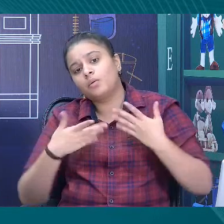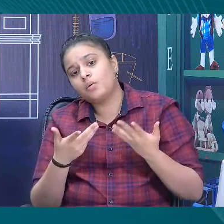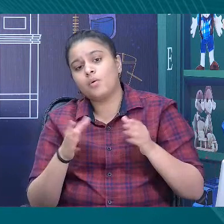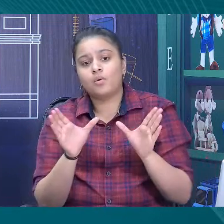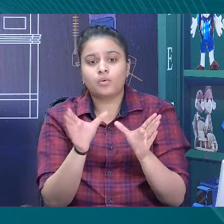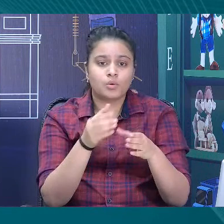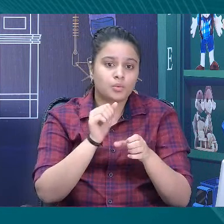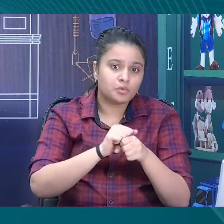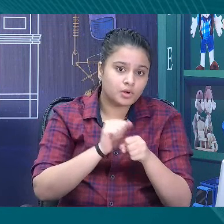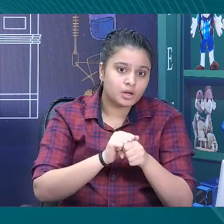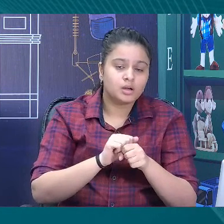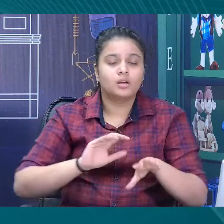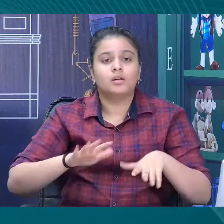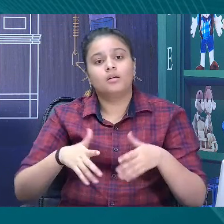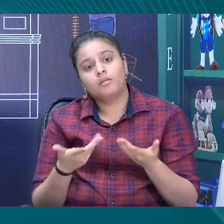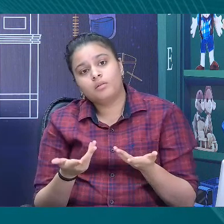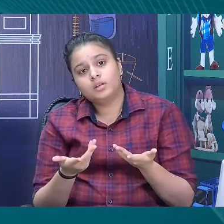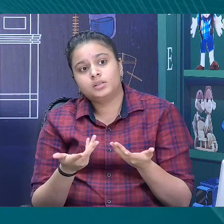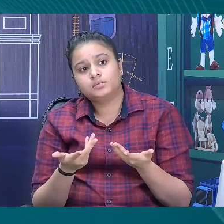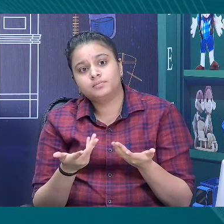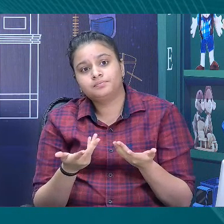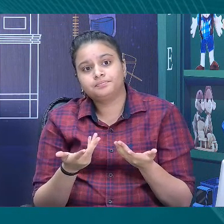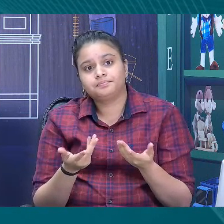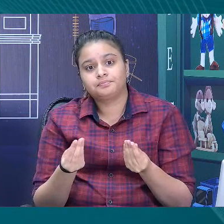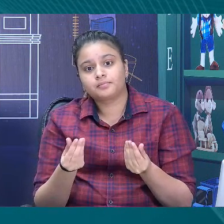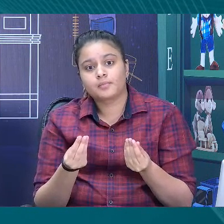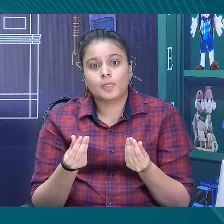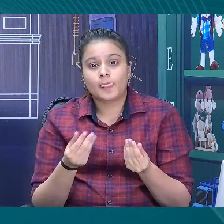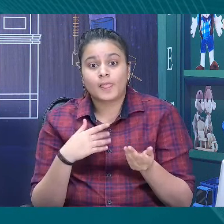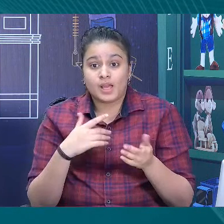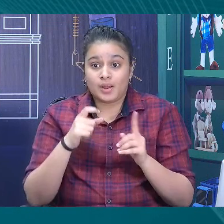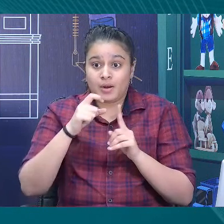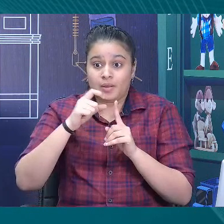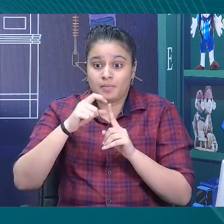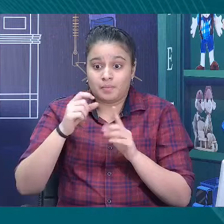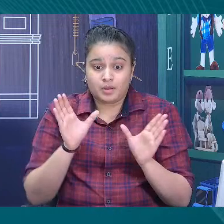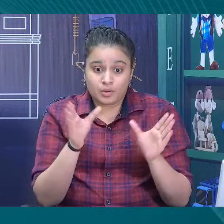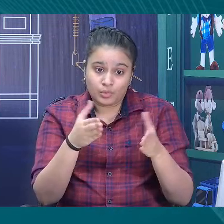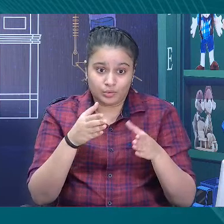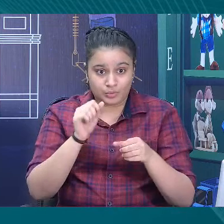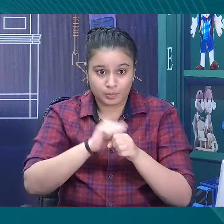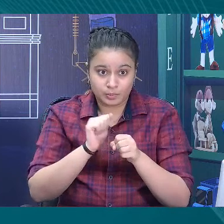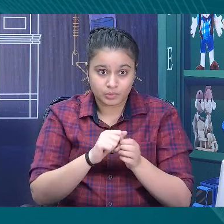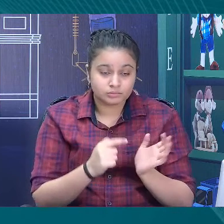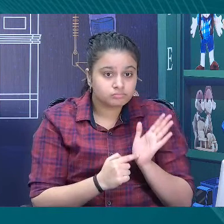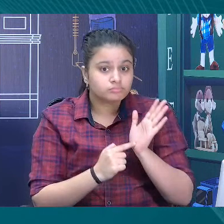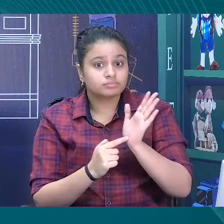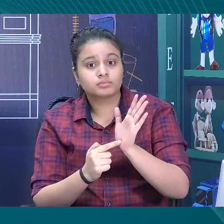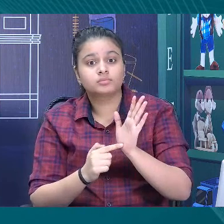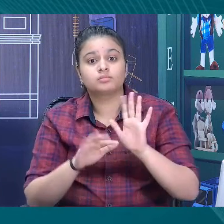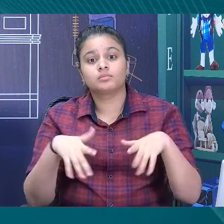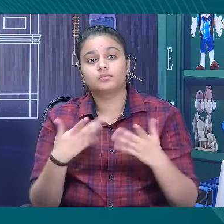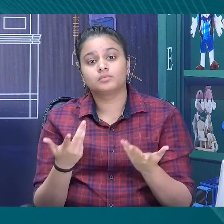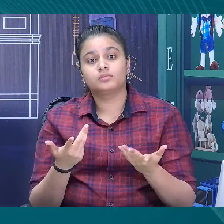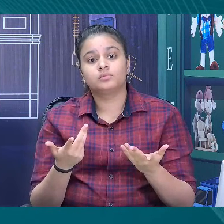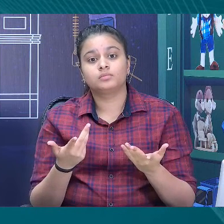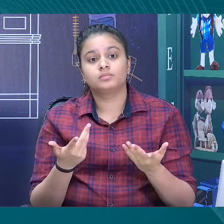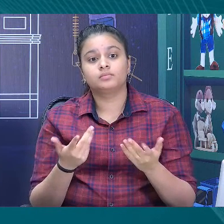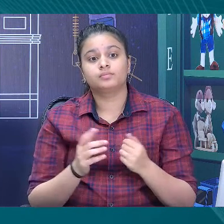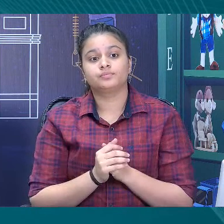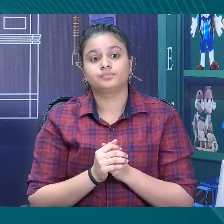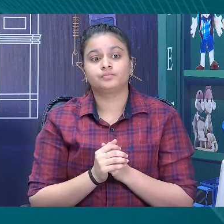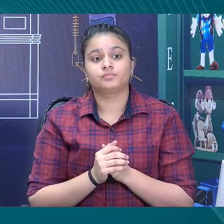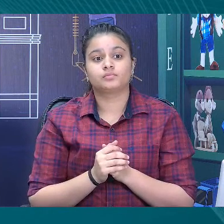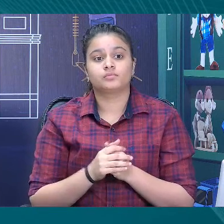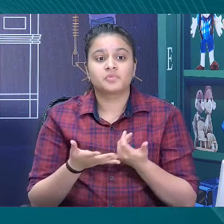group work or whether it is, presenting the group work, that, or it could be on